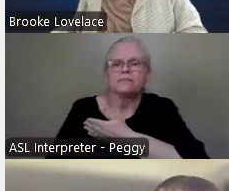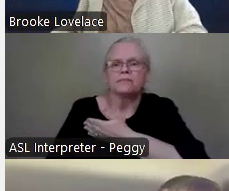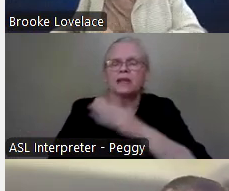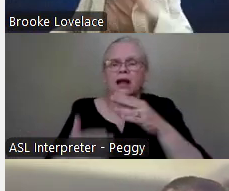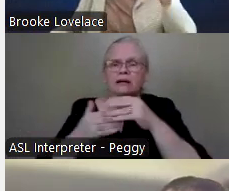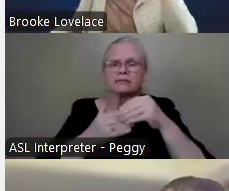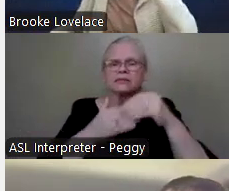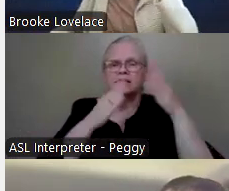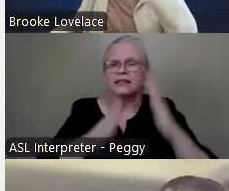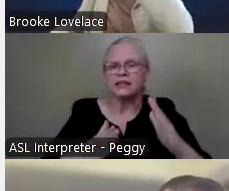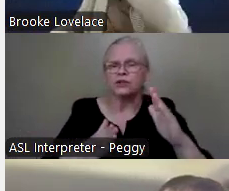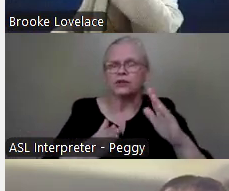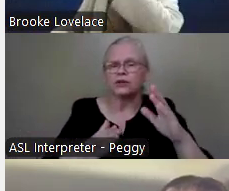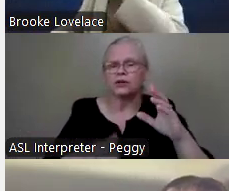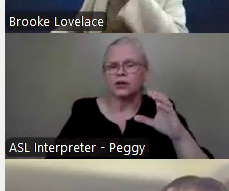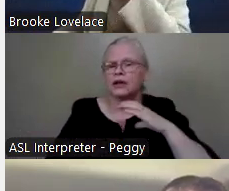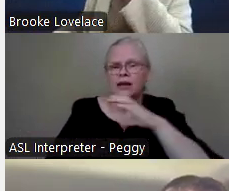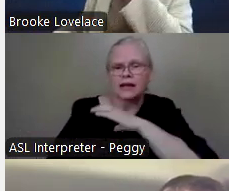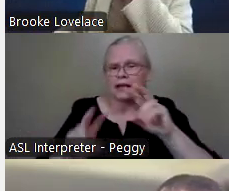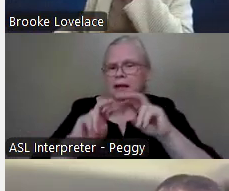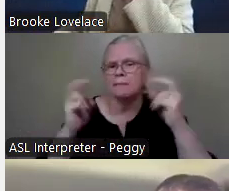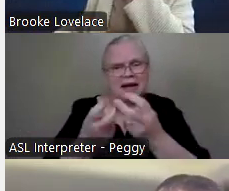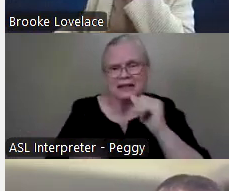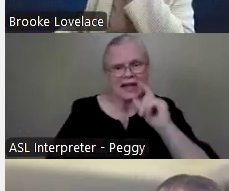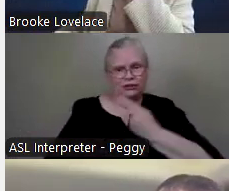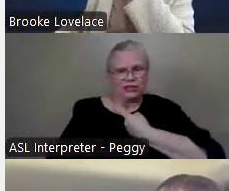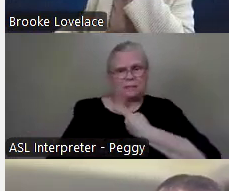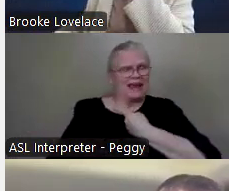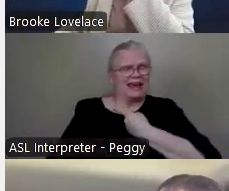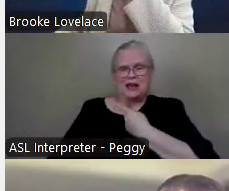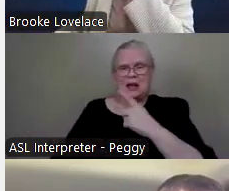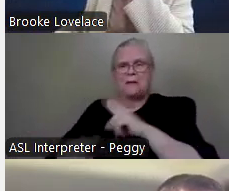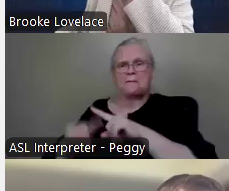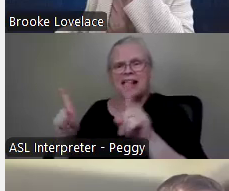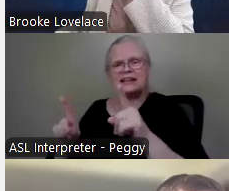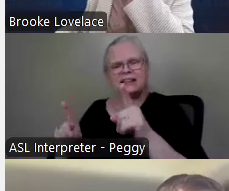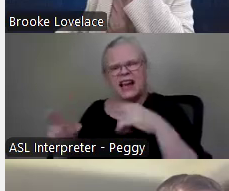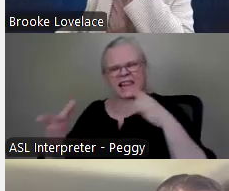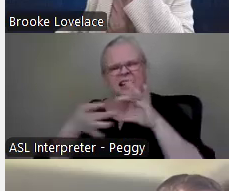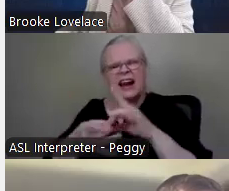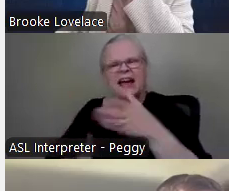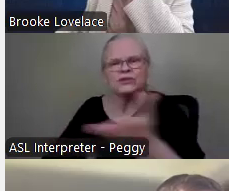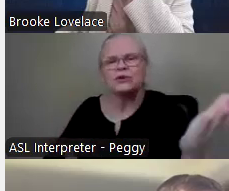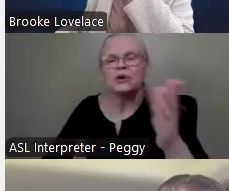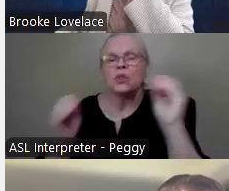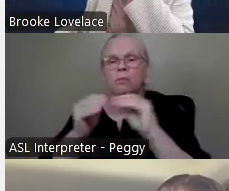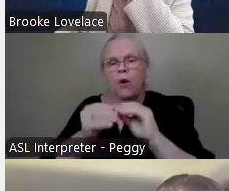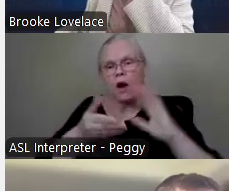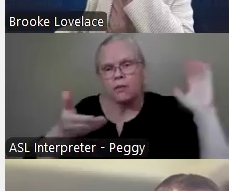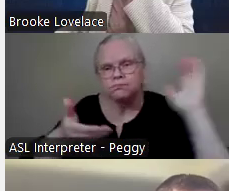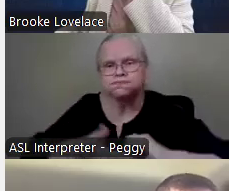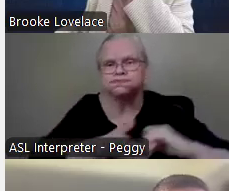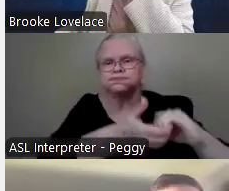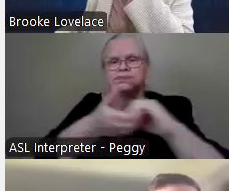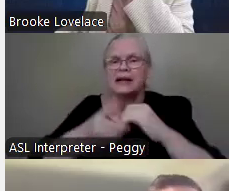leader of our committee. It's not me personally, so I can connect you guys. But yeah, I just think the more collaborations with, especially